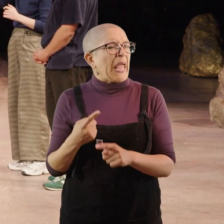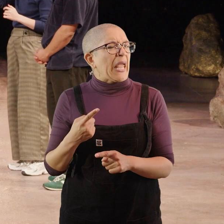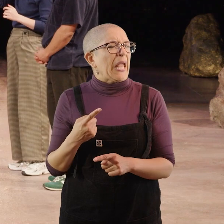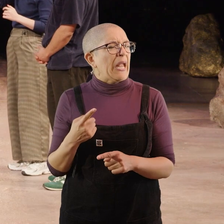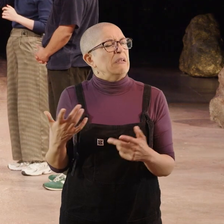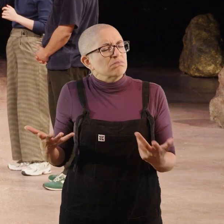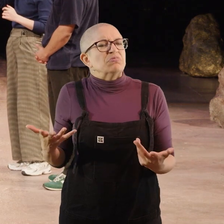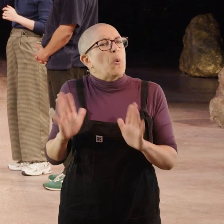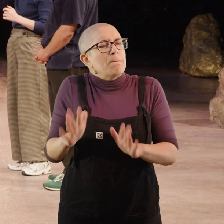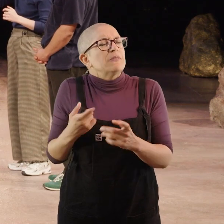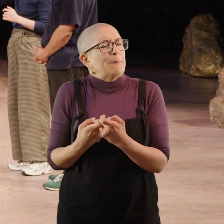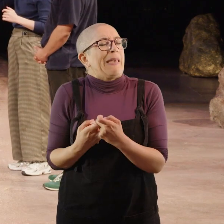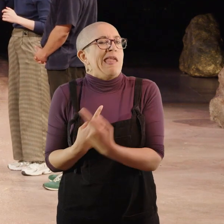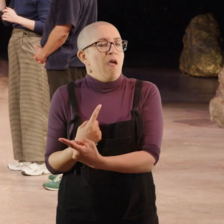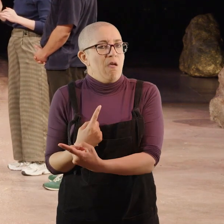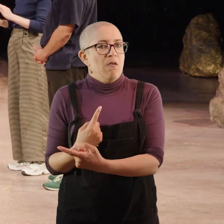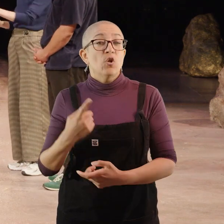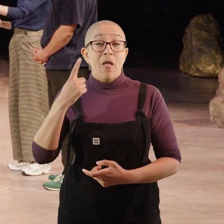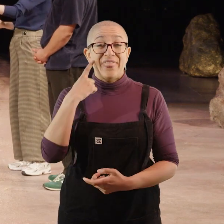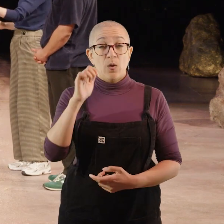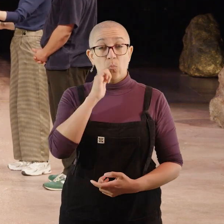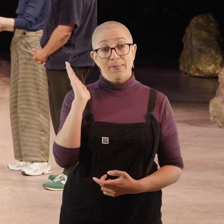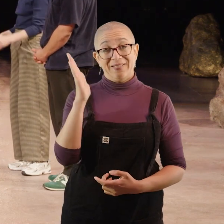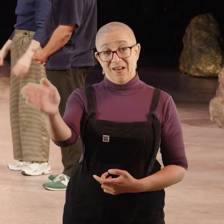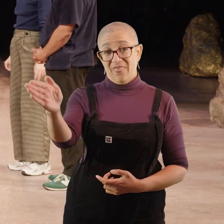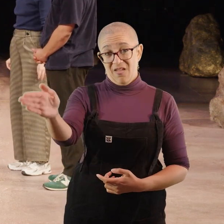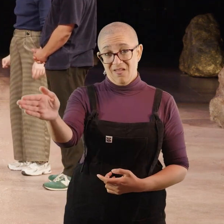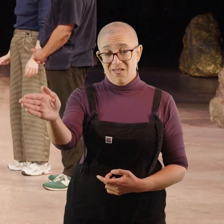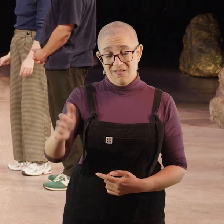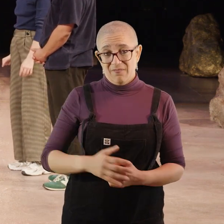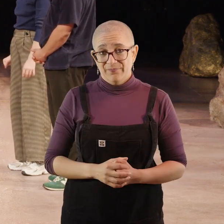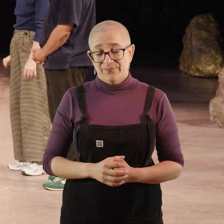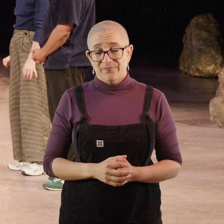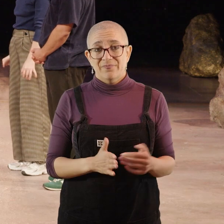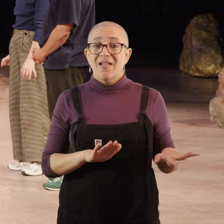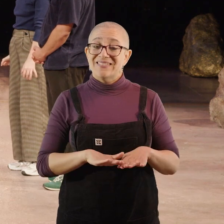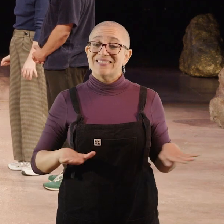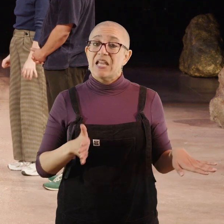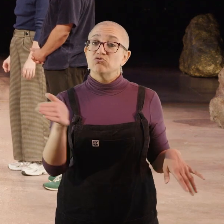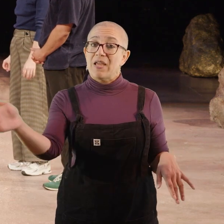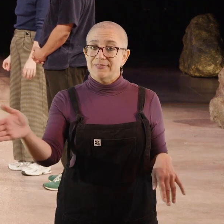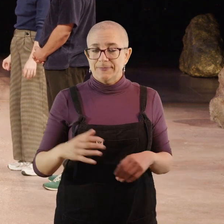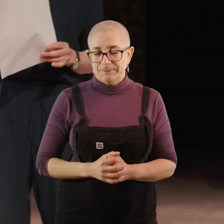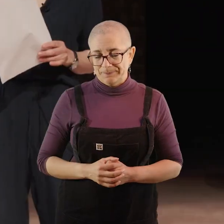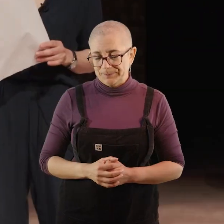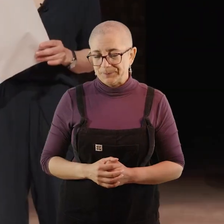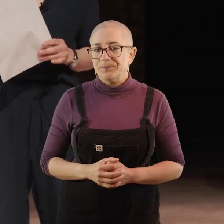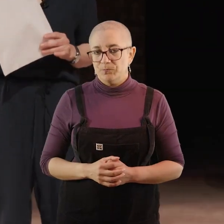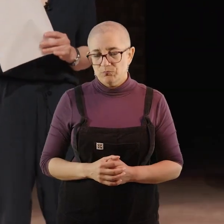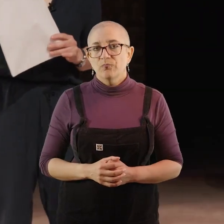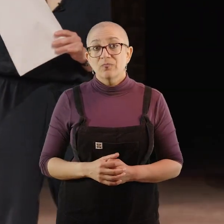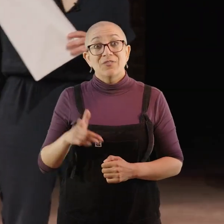something. So yeah, I think we'll just put it down there as if it's just there. So